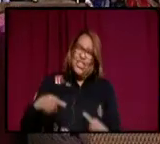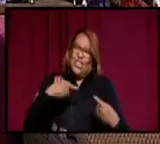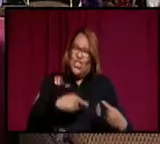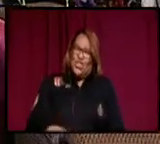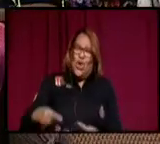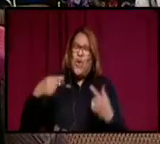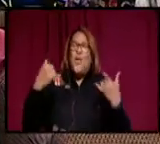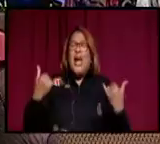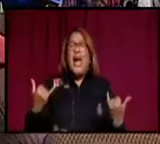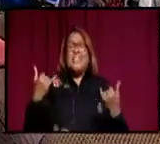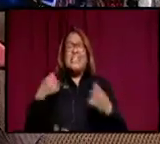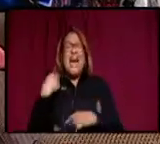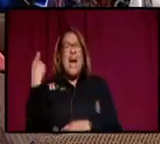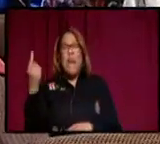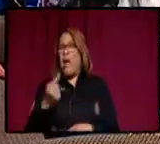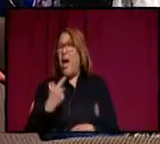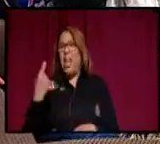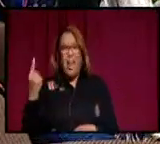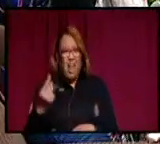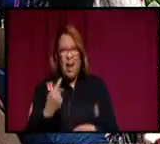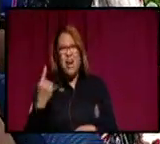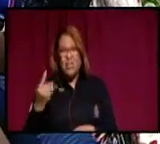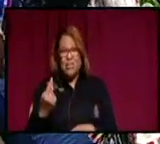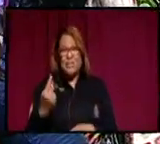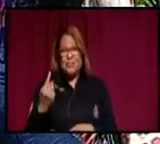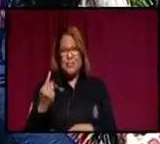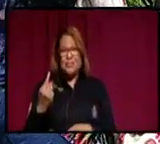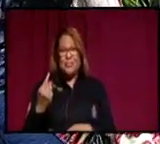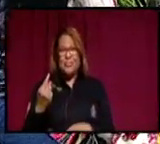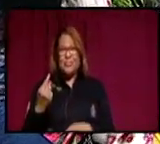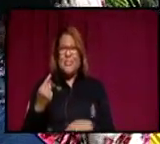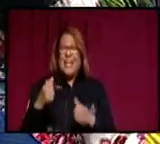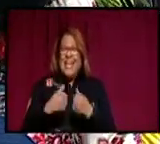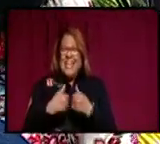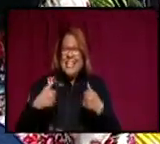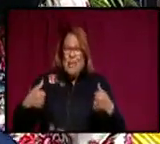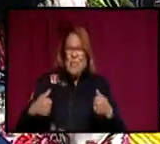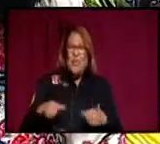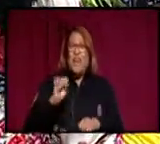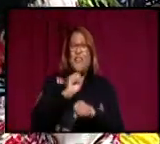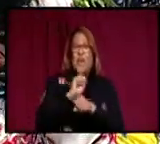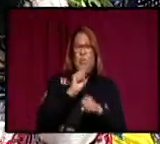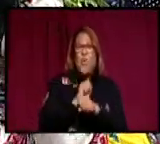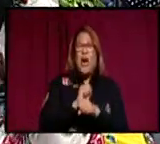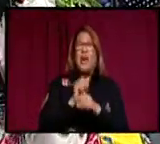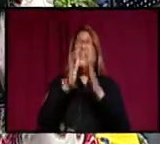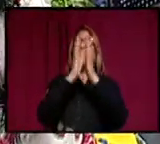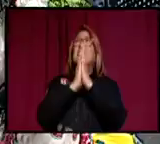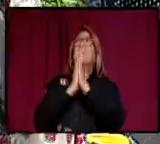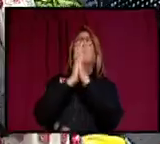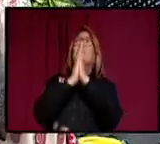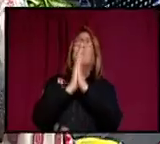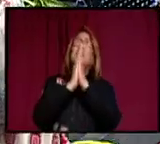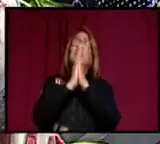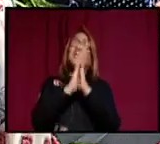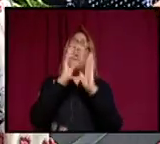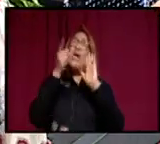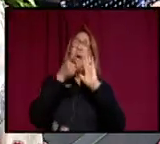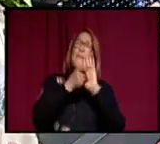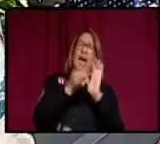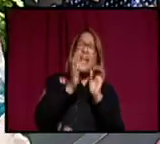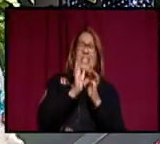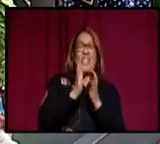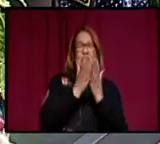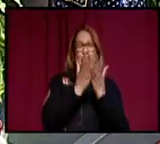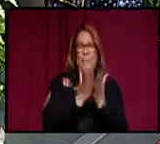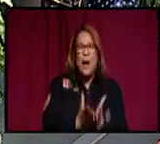time alone, while you have this time away from work, seek the face of the Lord. Get back to your Bible. Study the